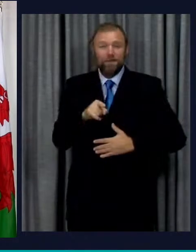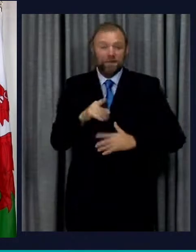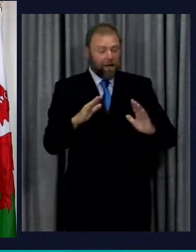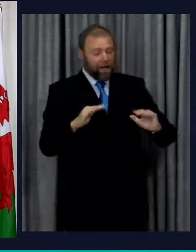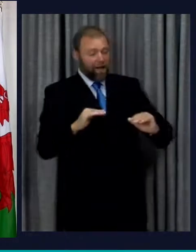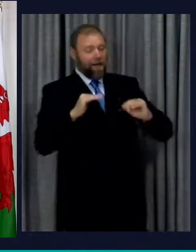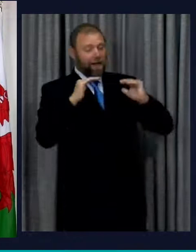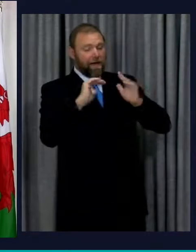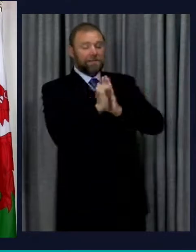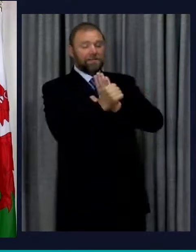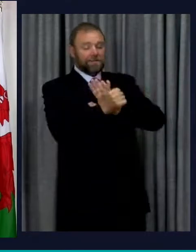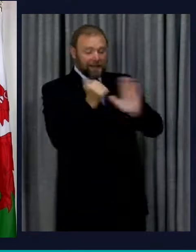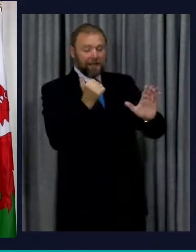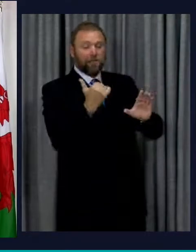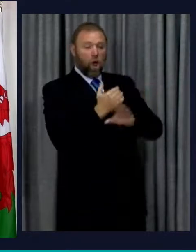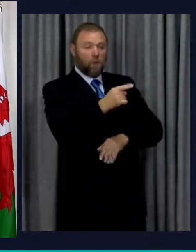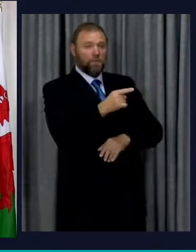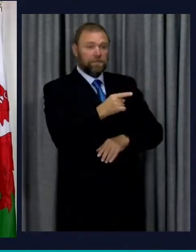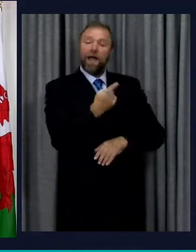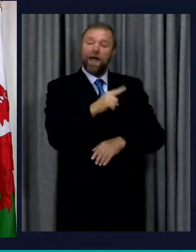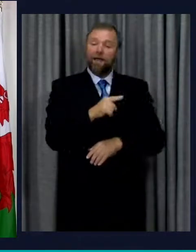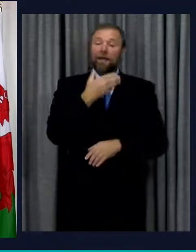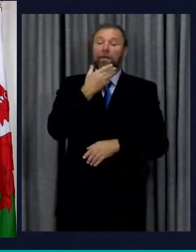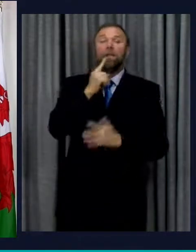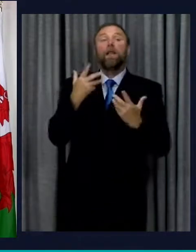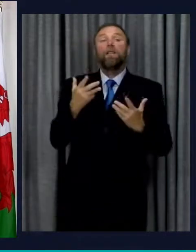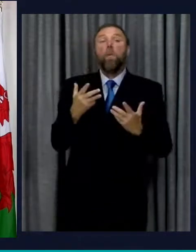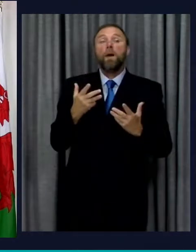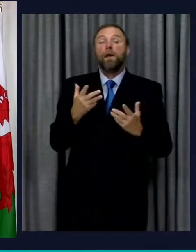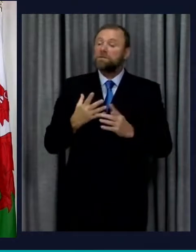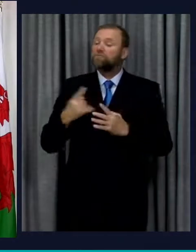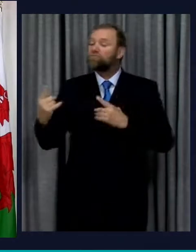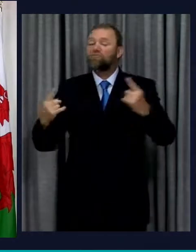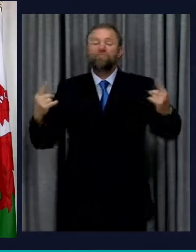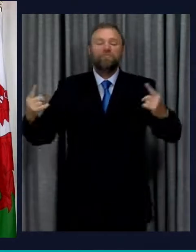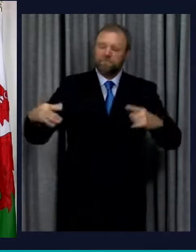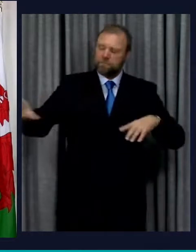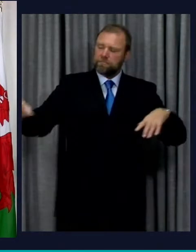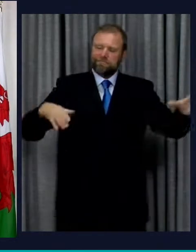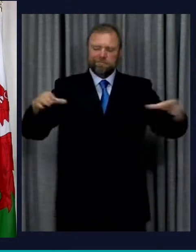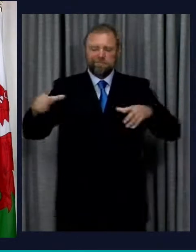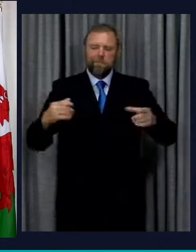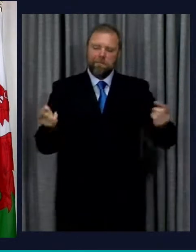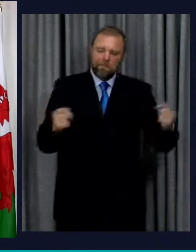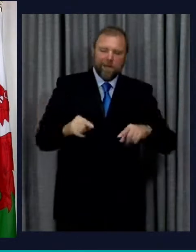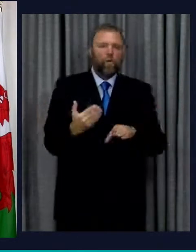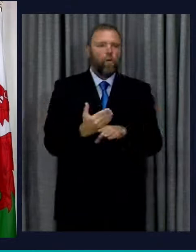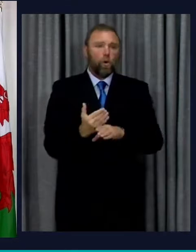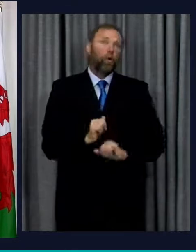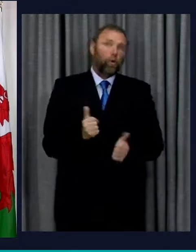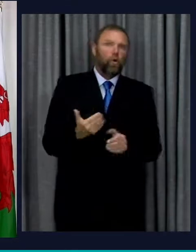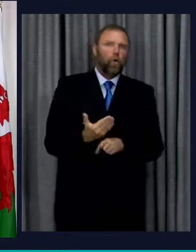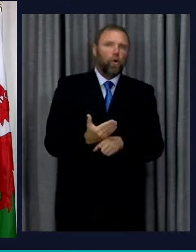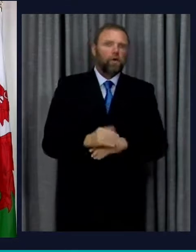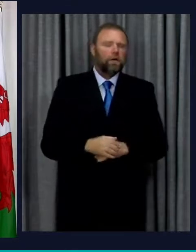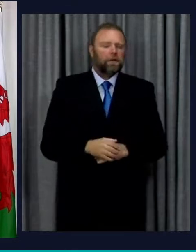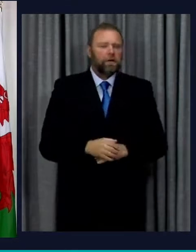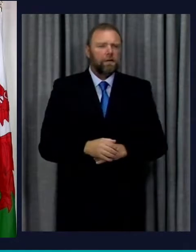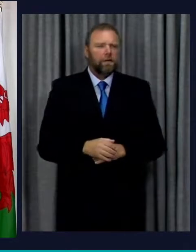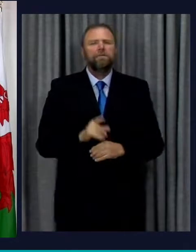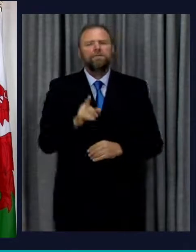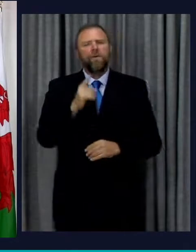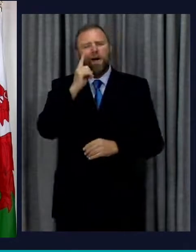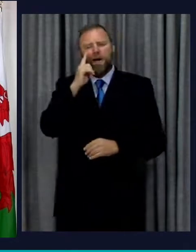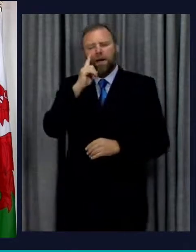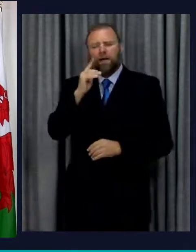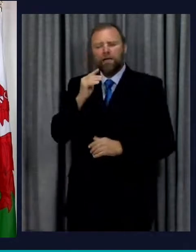as getting people who are at this point in time further away from the labour market back into work and into good work. So I think there is room for